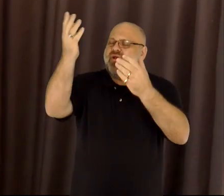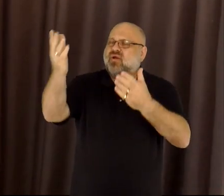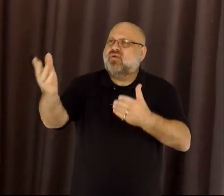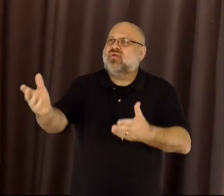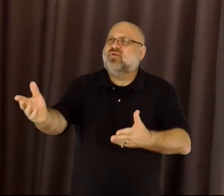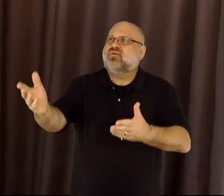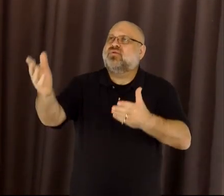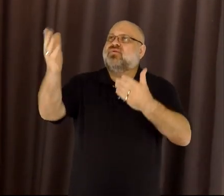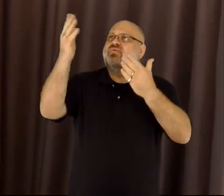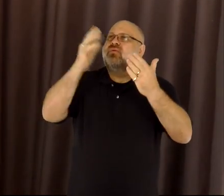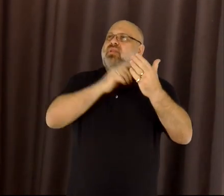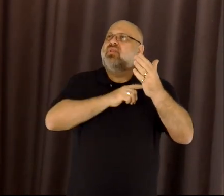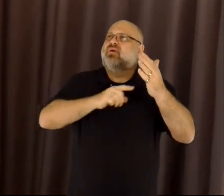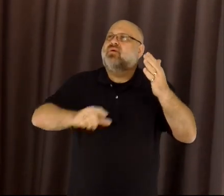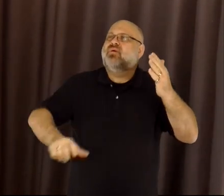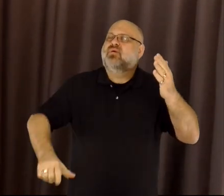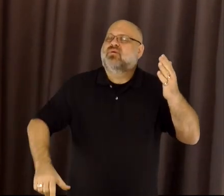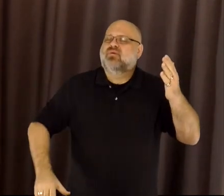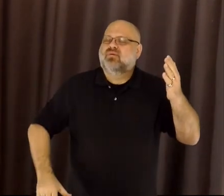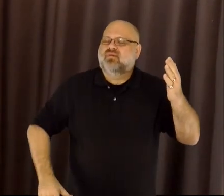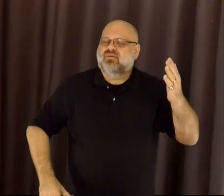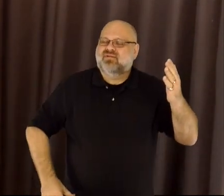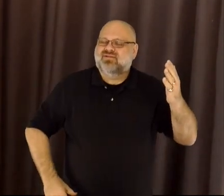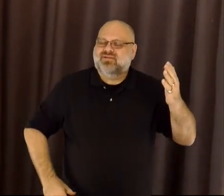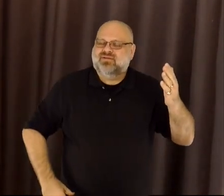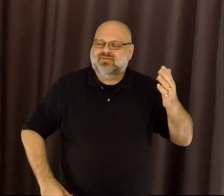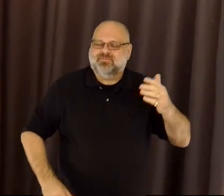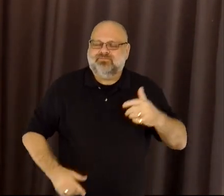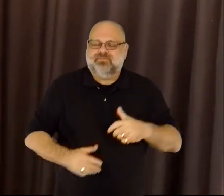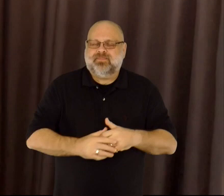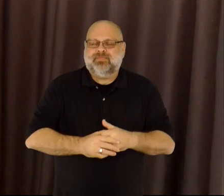Great are you, Lord,